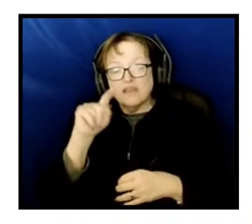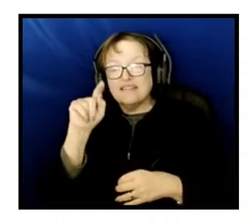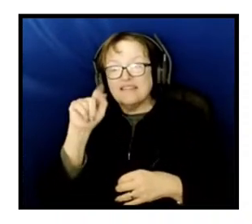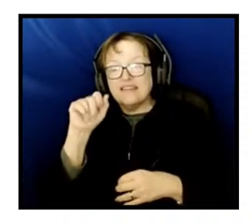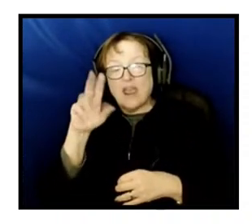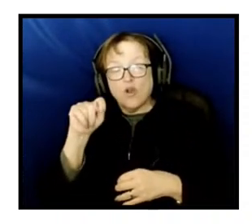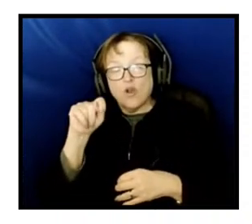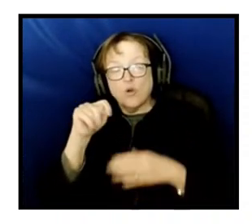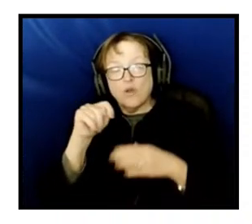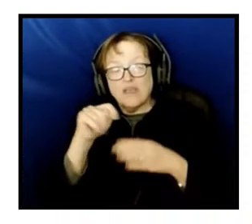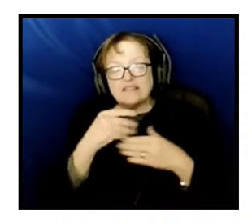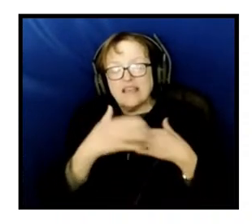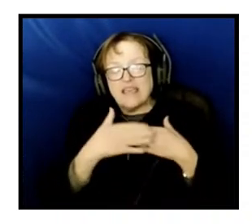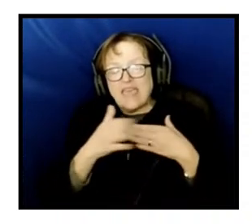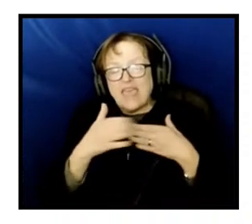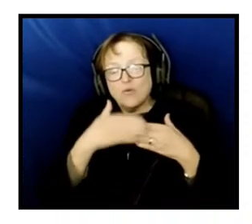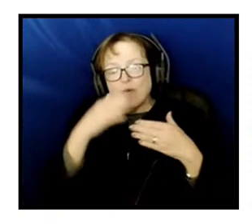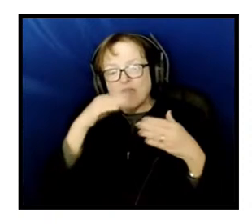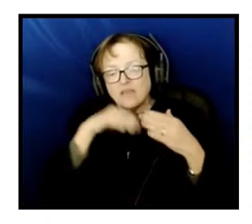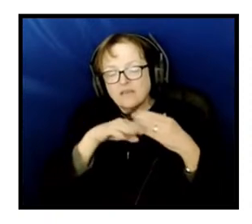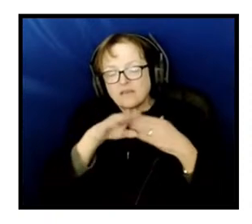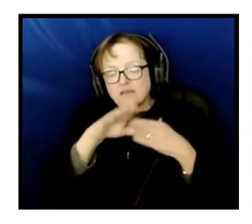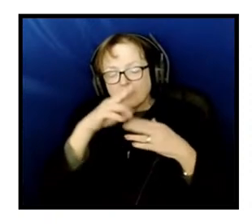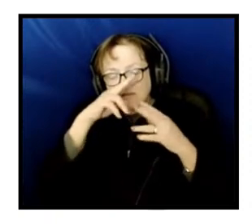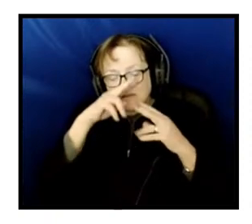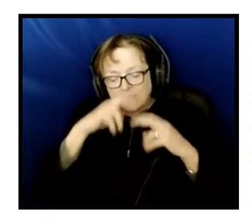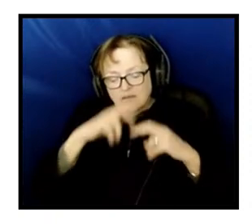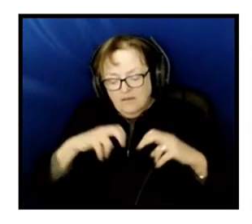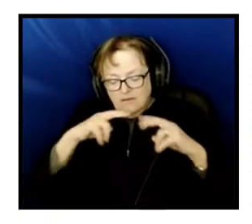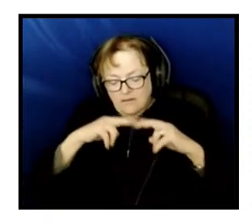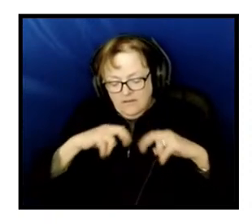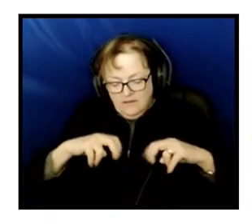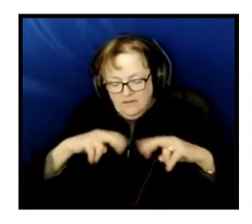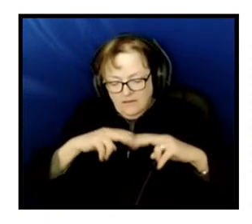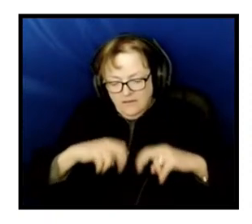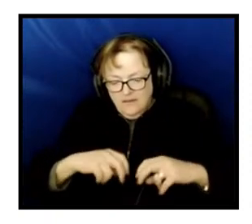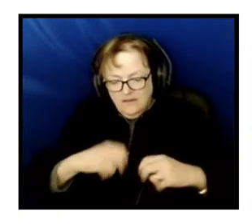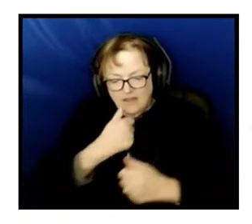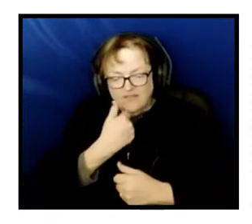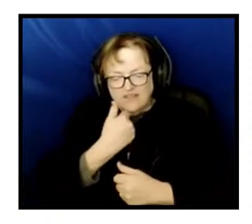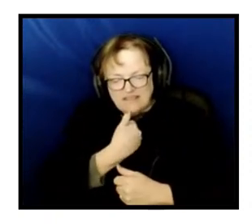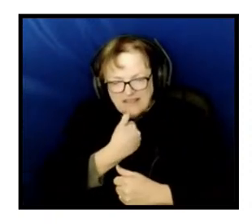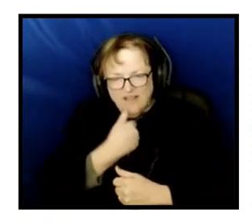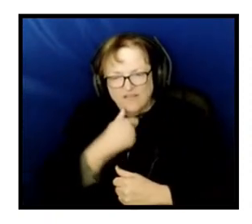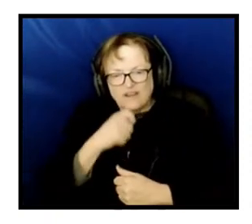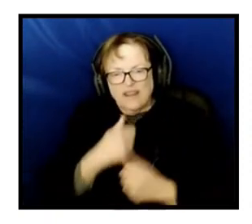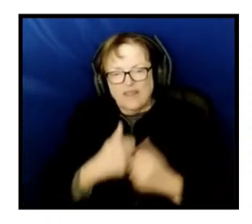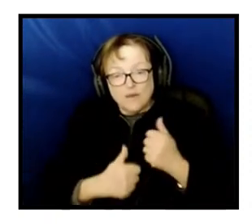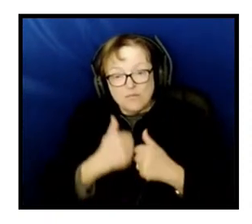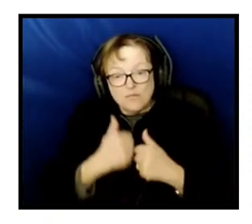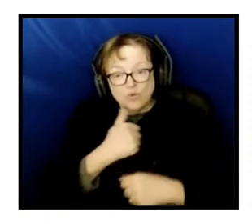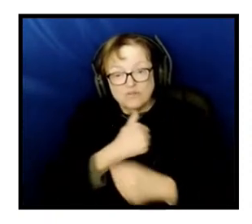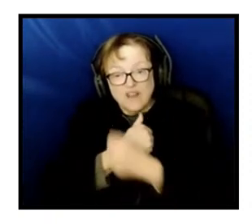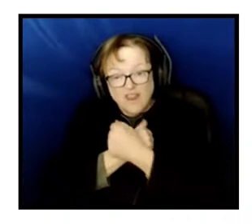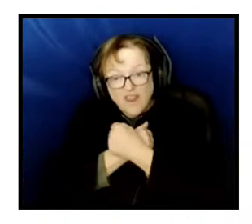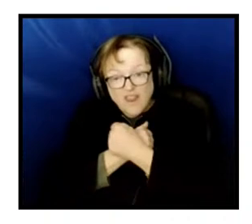gateway to the facets of the self that needs the most love and the most understanding.